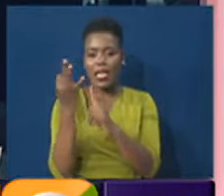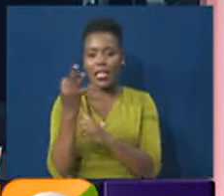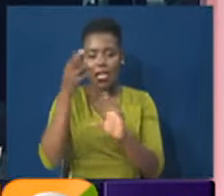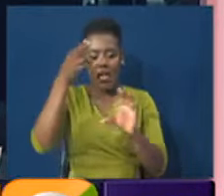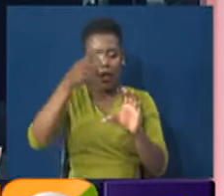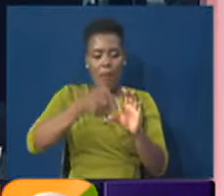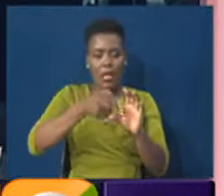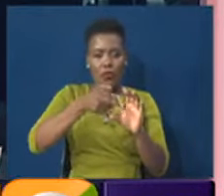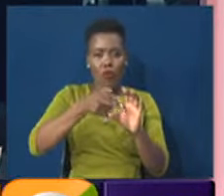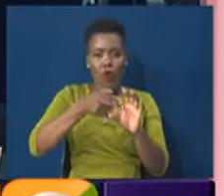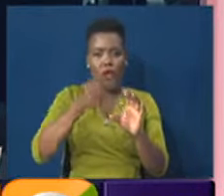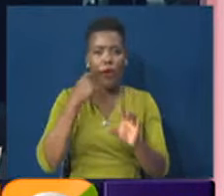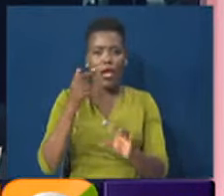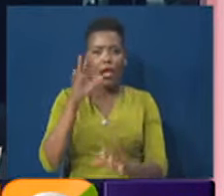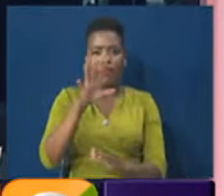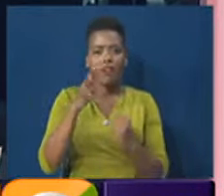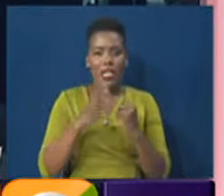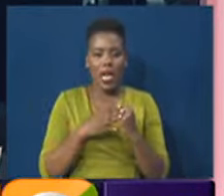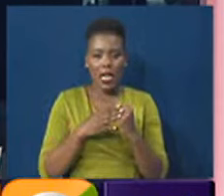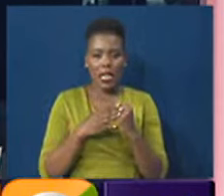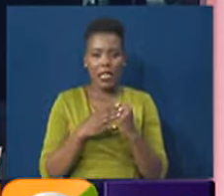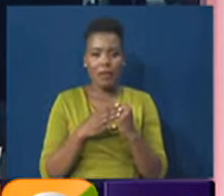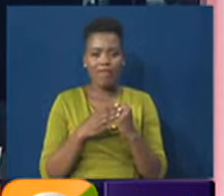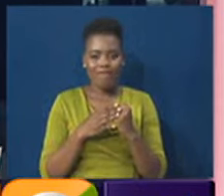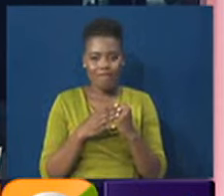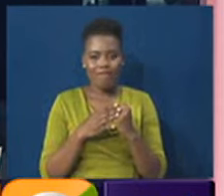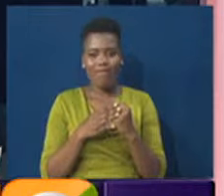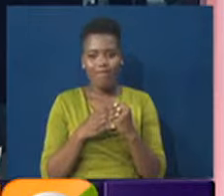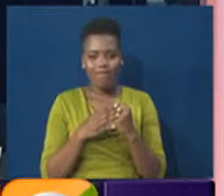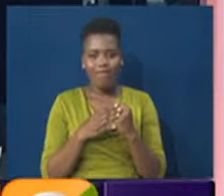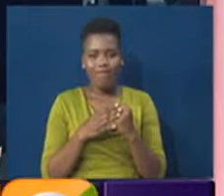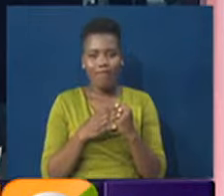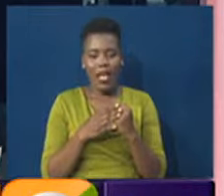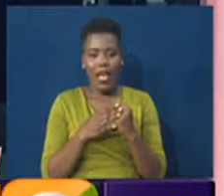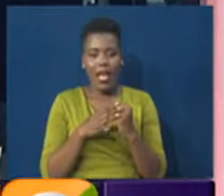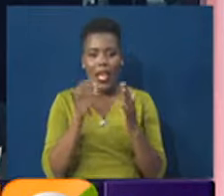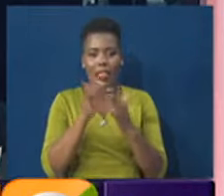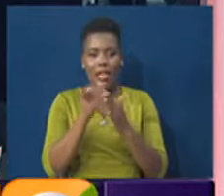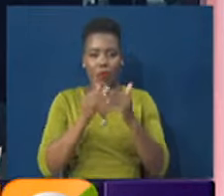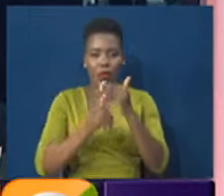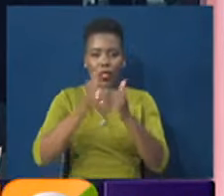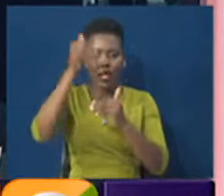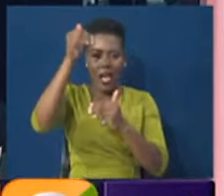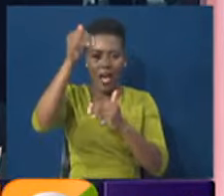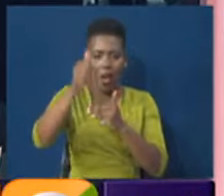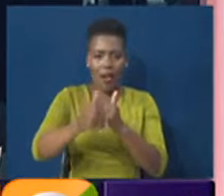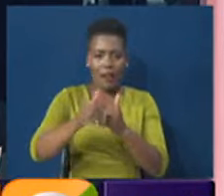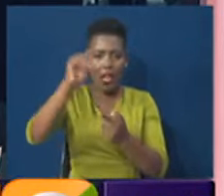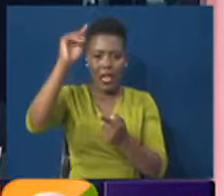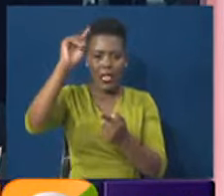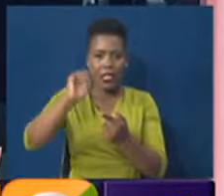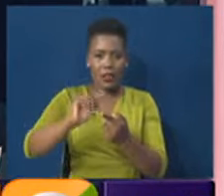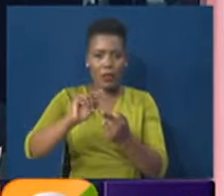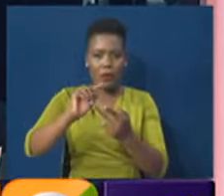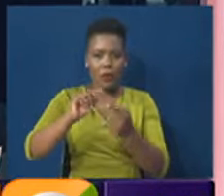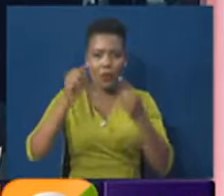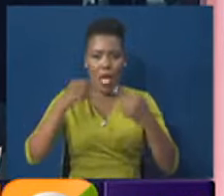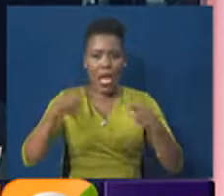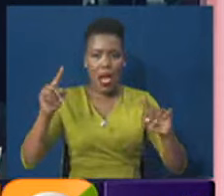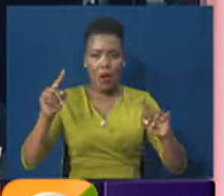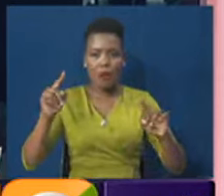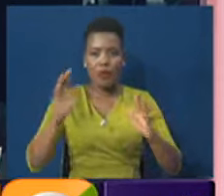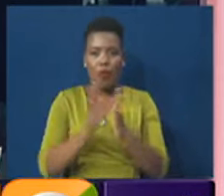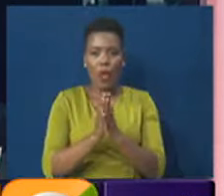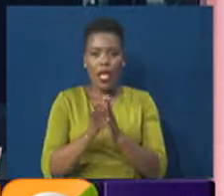was retailing at 159 shillings, 12 cents. Of course, this was after a subsidy had been given by